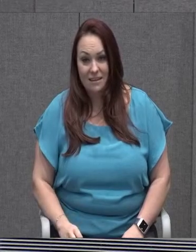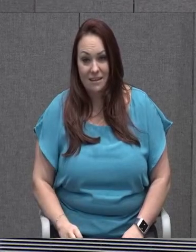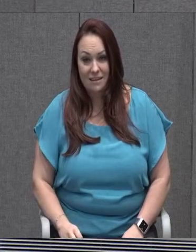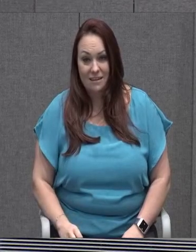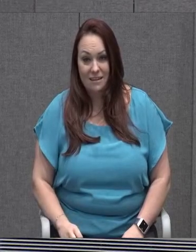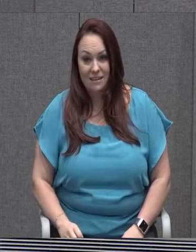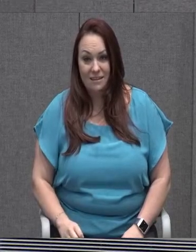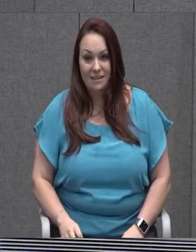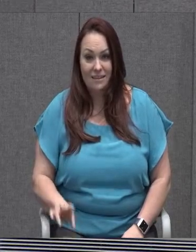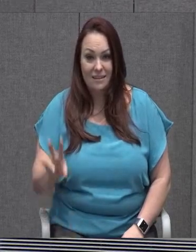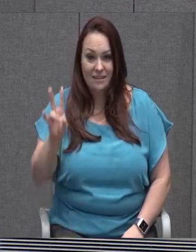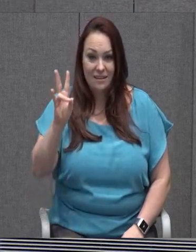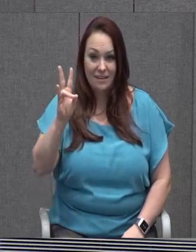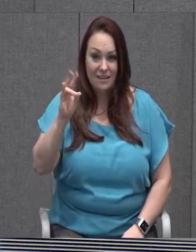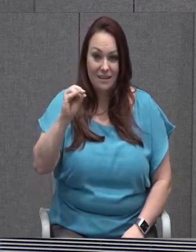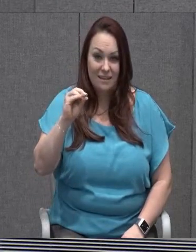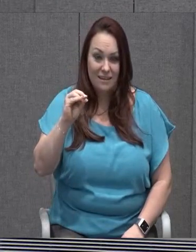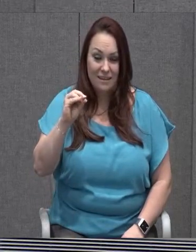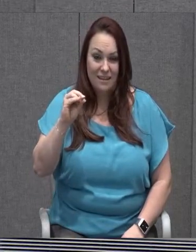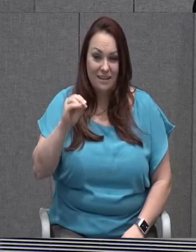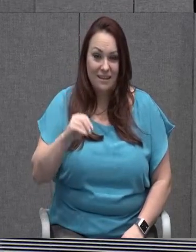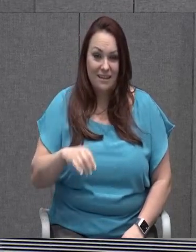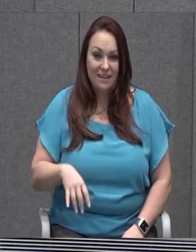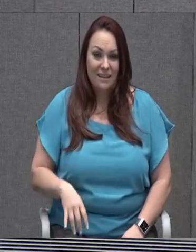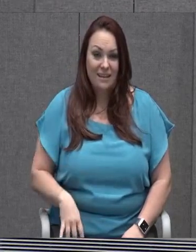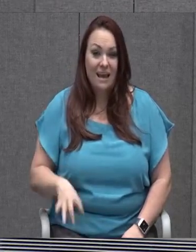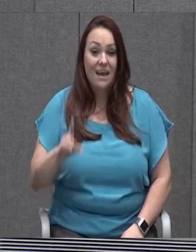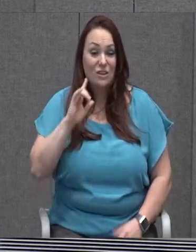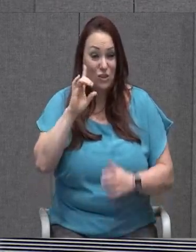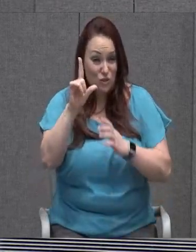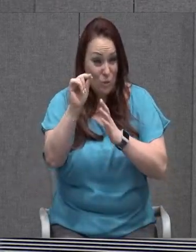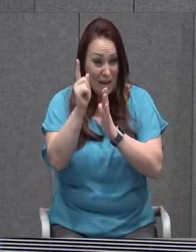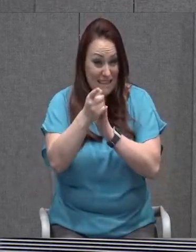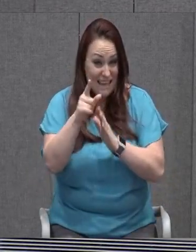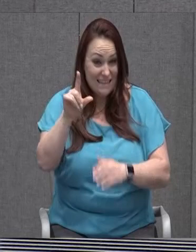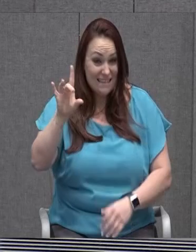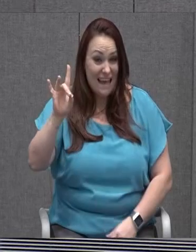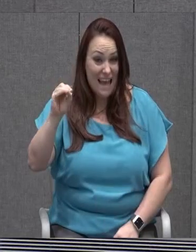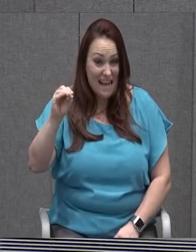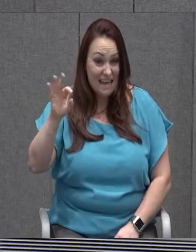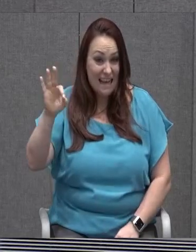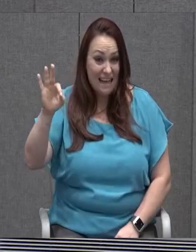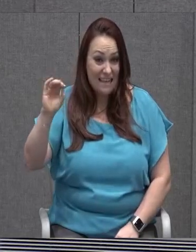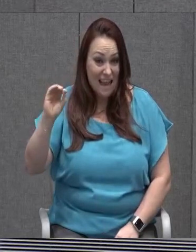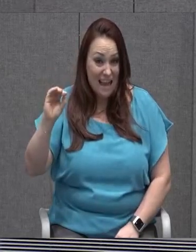70. Keep going, 20 seconds. 80, 90,